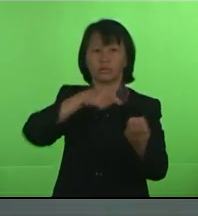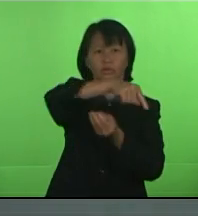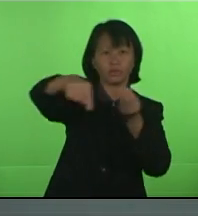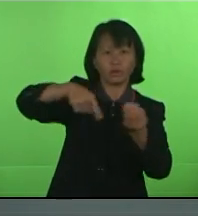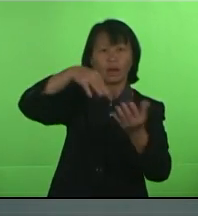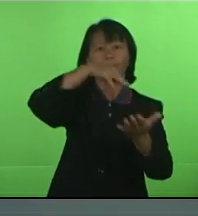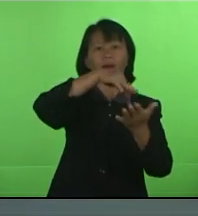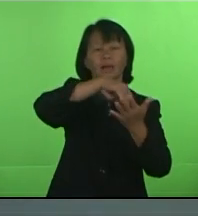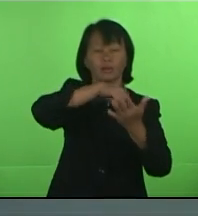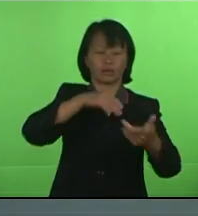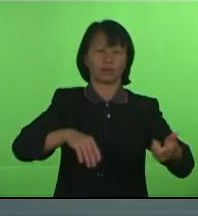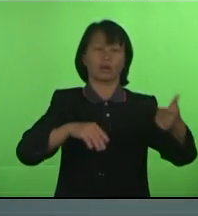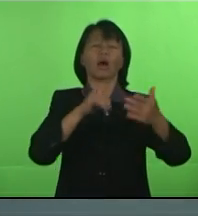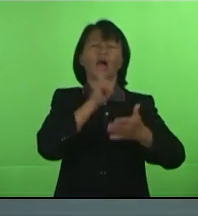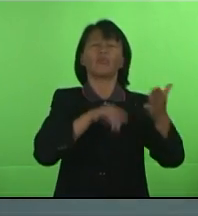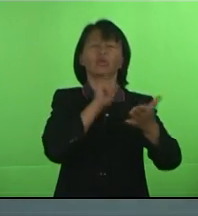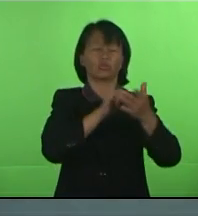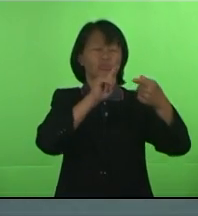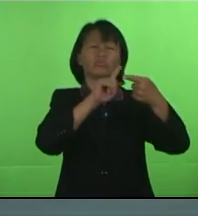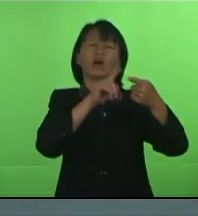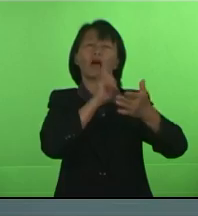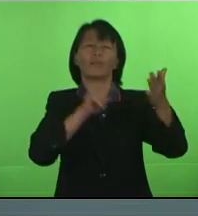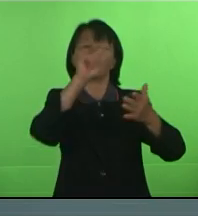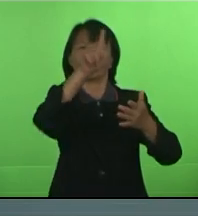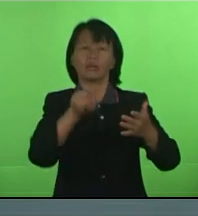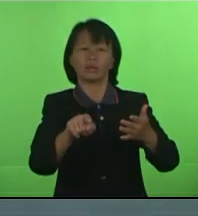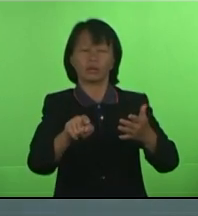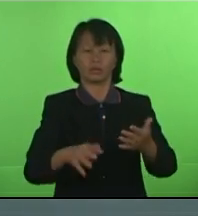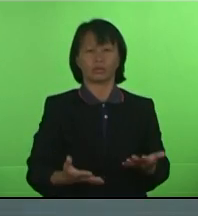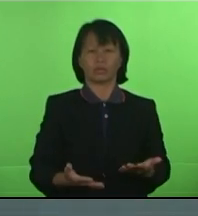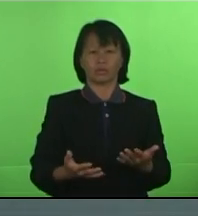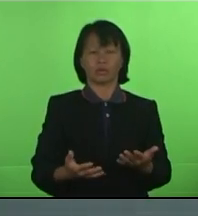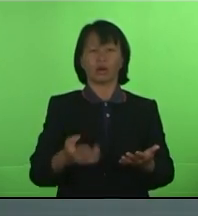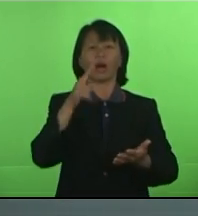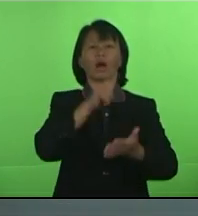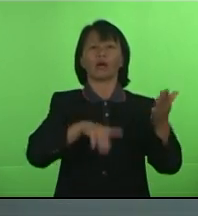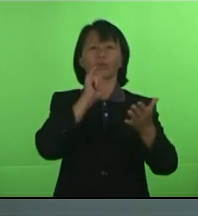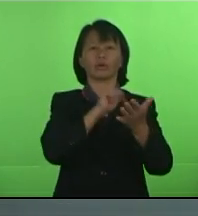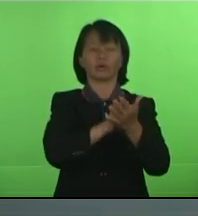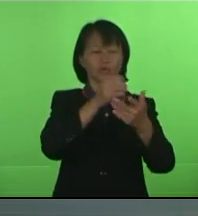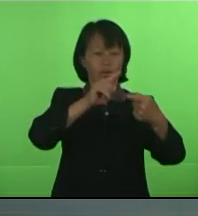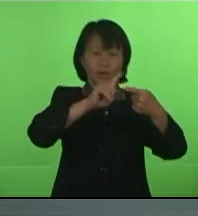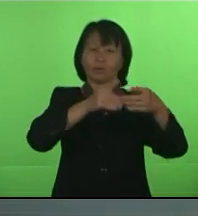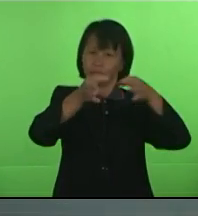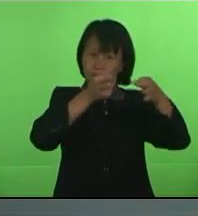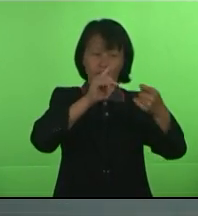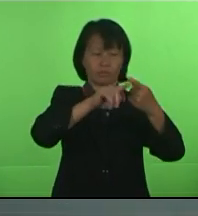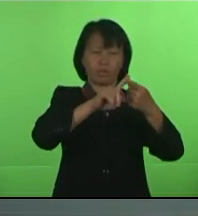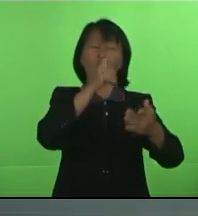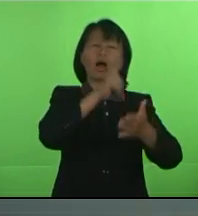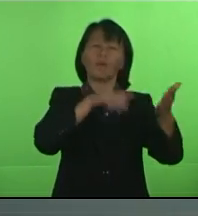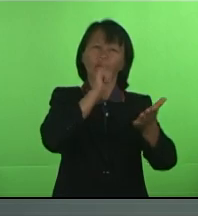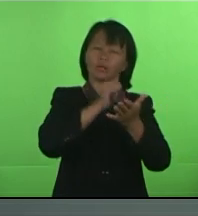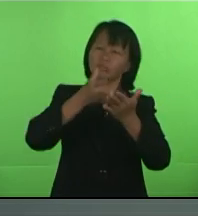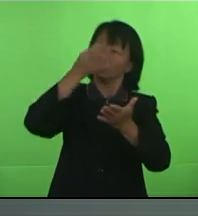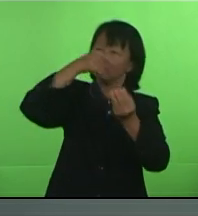kita. So apa dia itu? So you need to know what is the learning environment like at OUM.